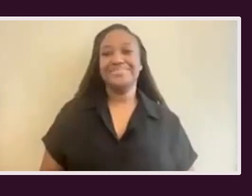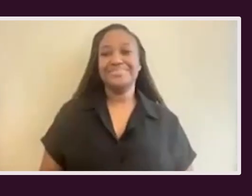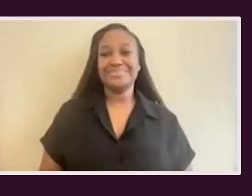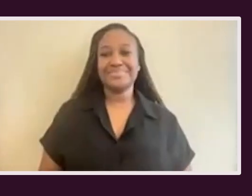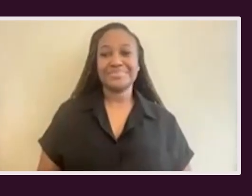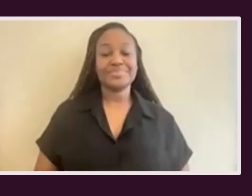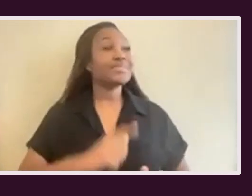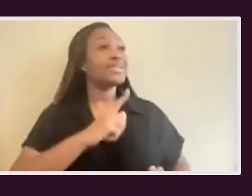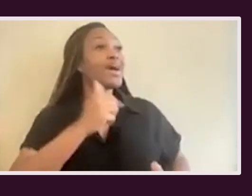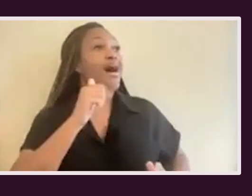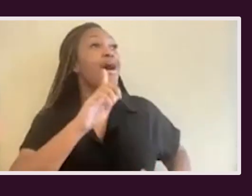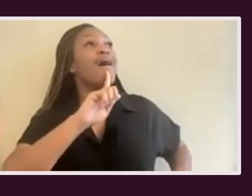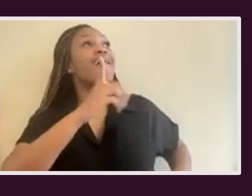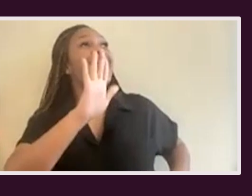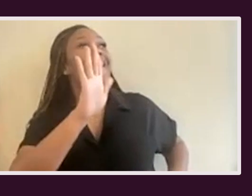Lindsey.